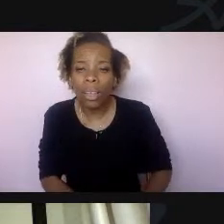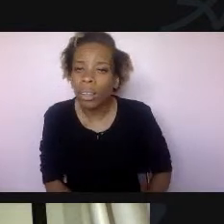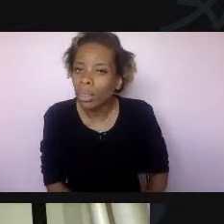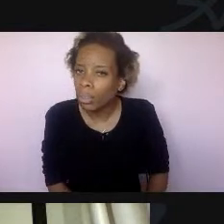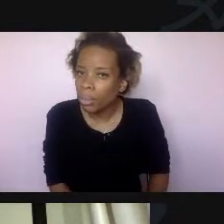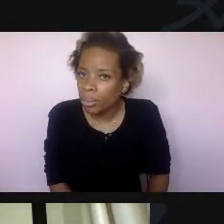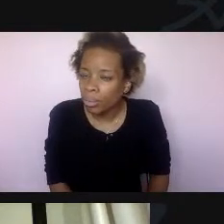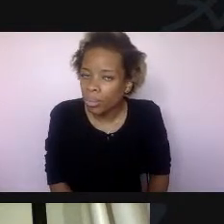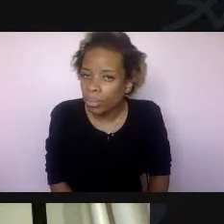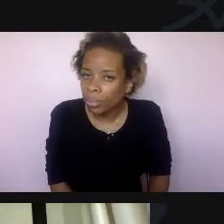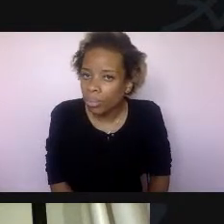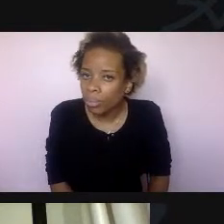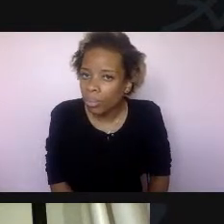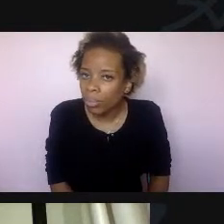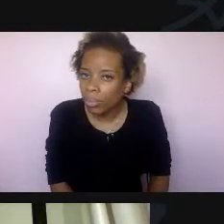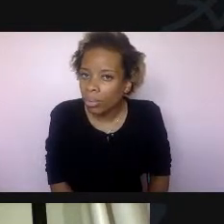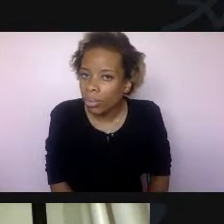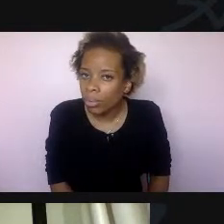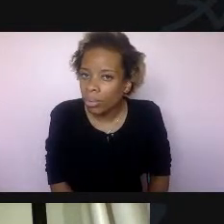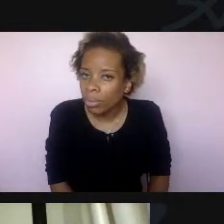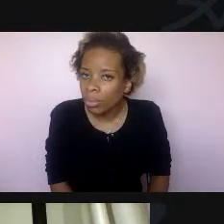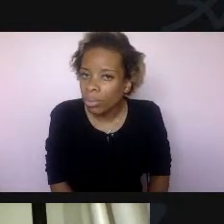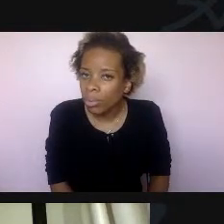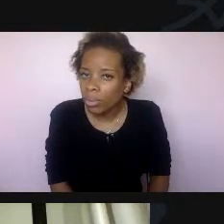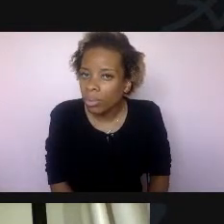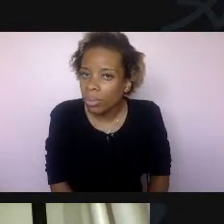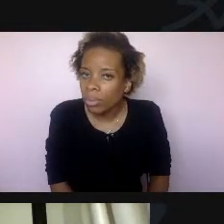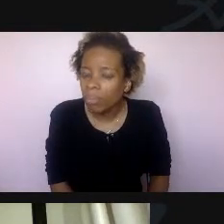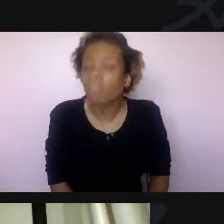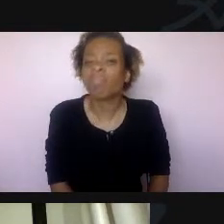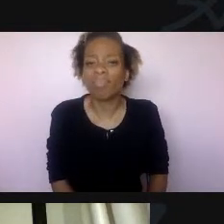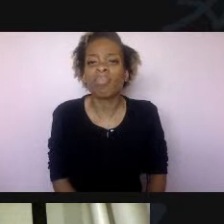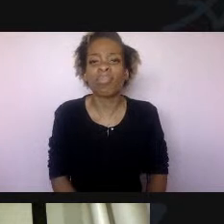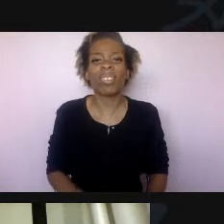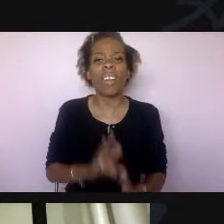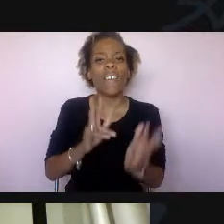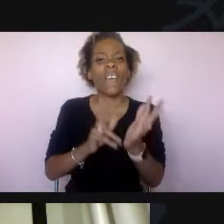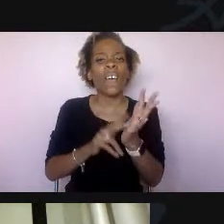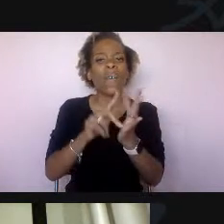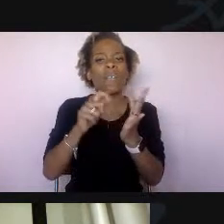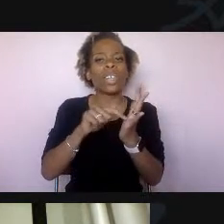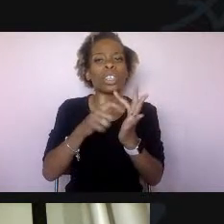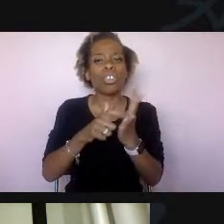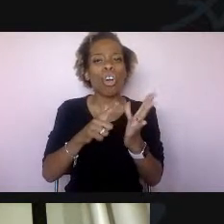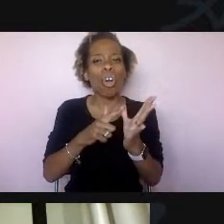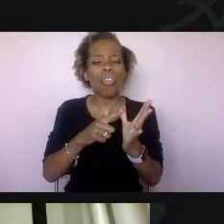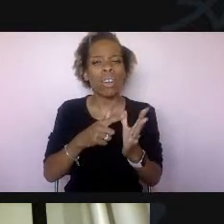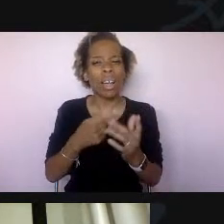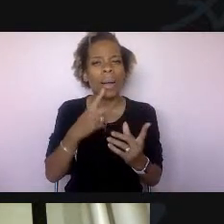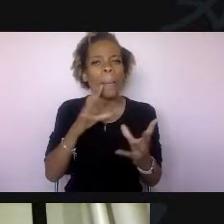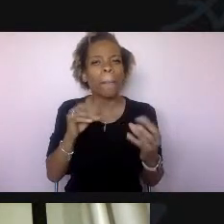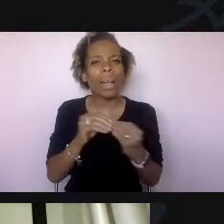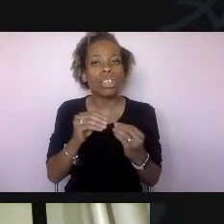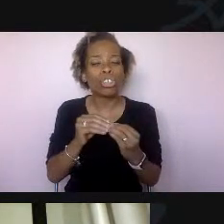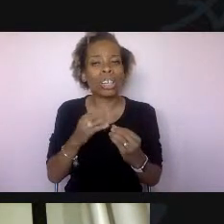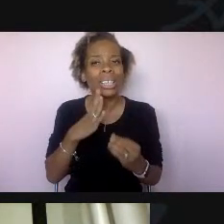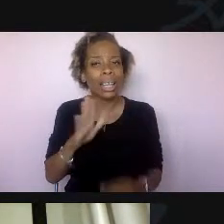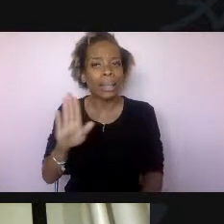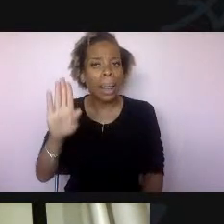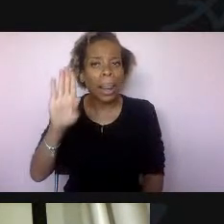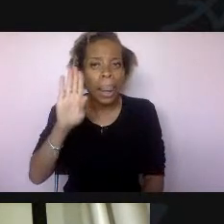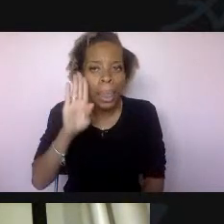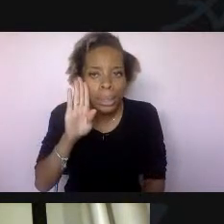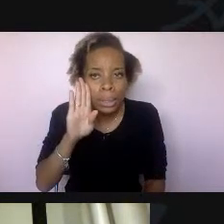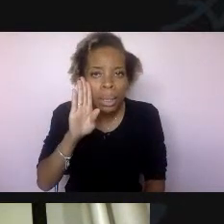like what Victoria was talking about in terms of listening. And what Jenny's just said also about the proactive opportunities here,